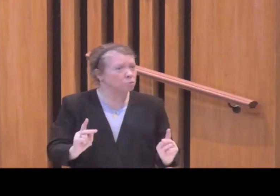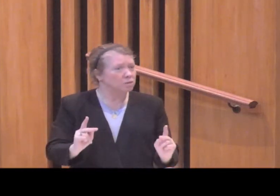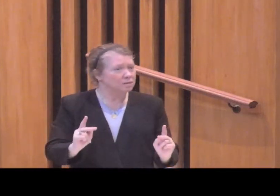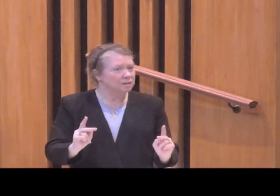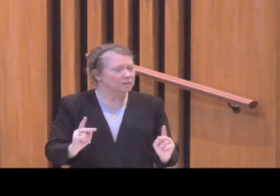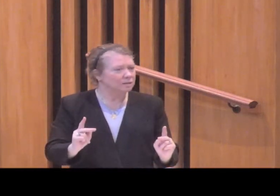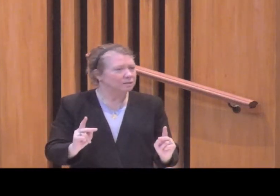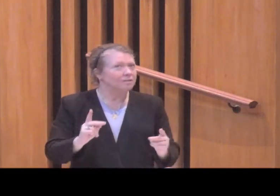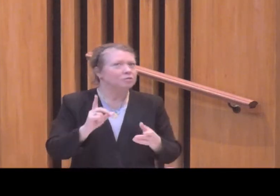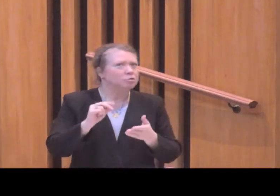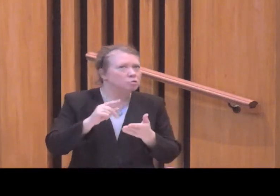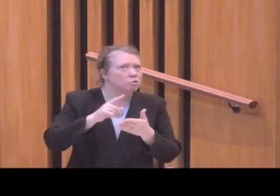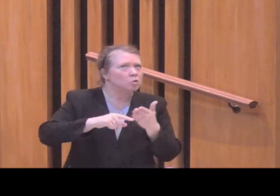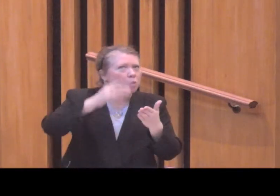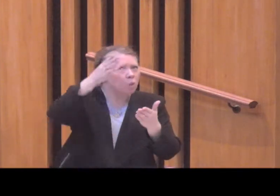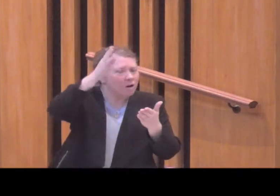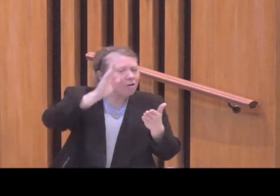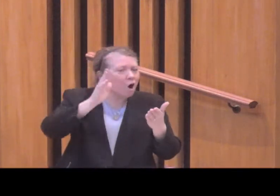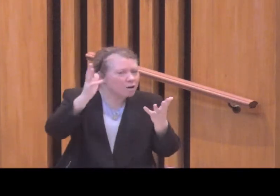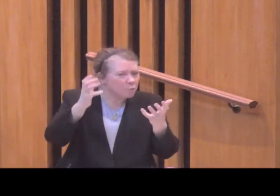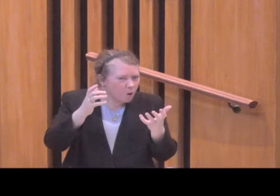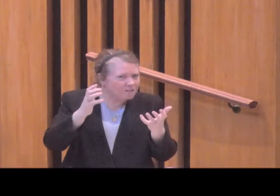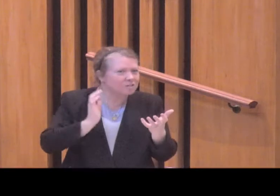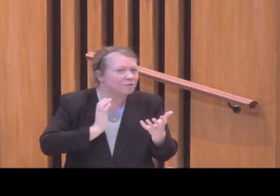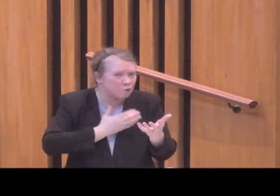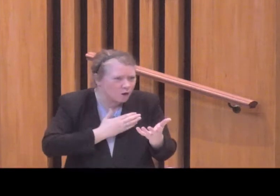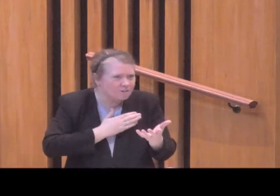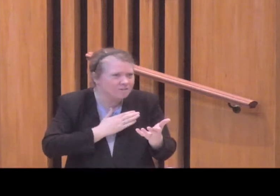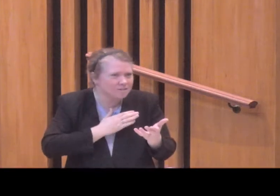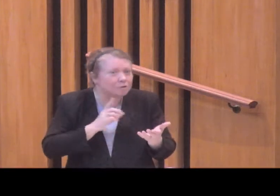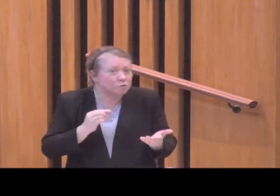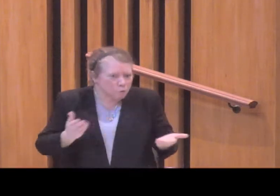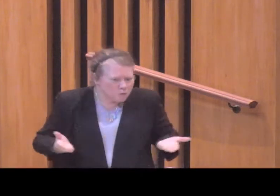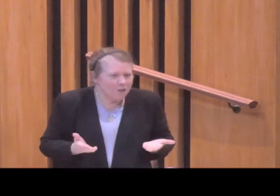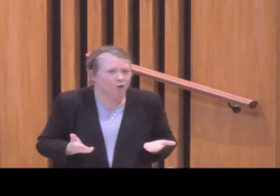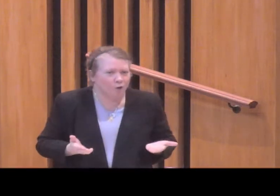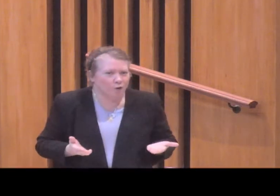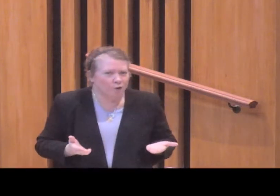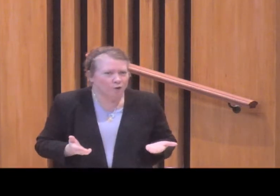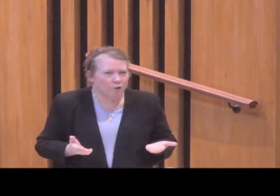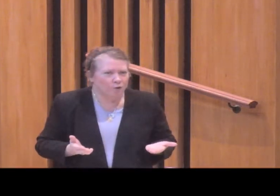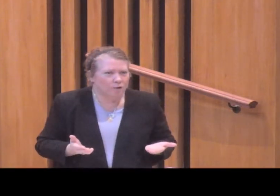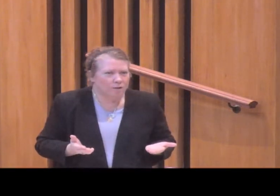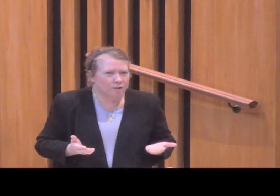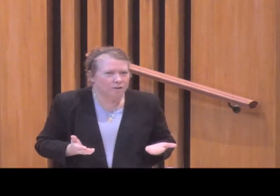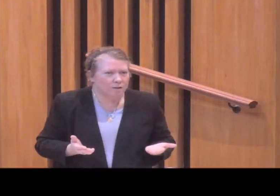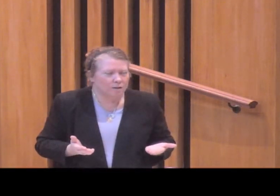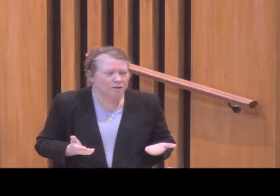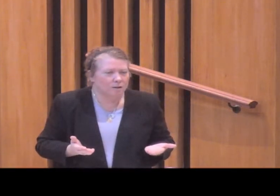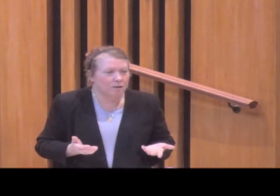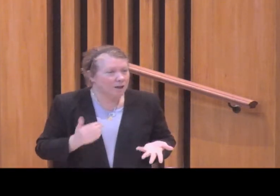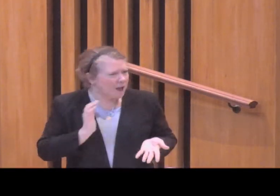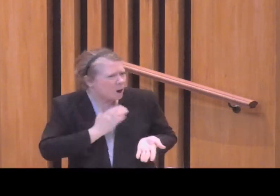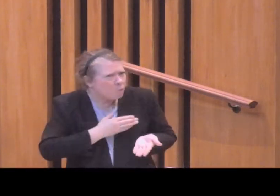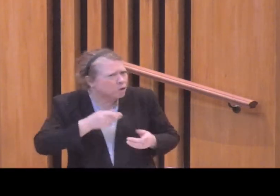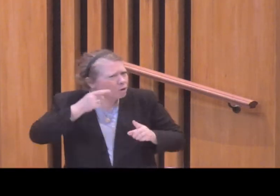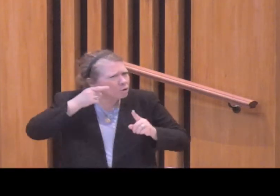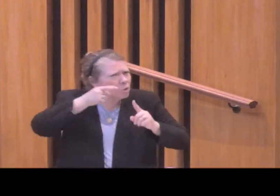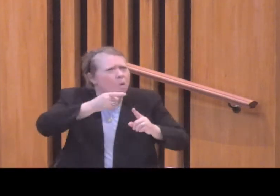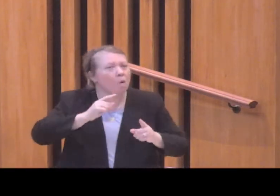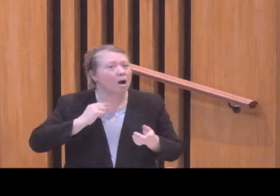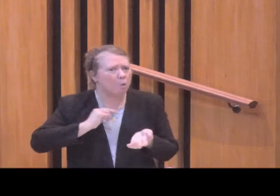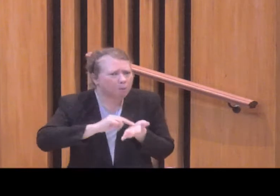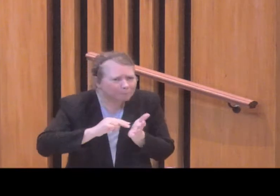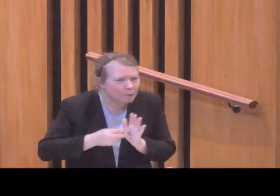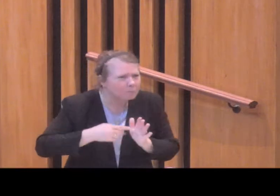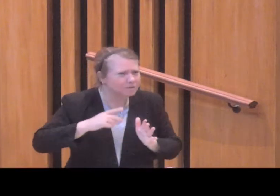do our very best at our vocation in this world. Parents,